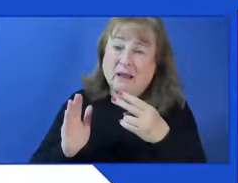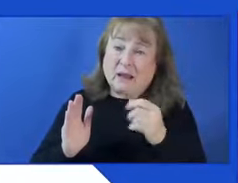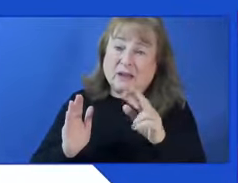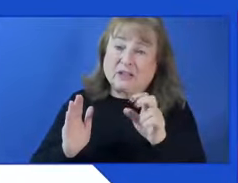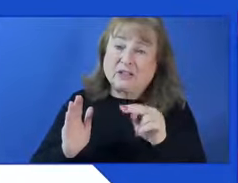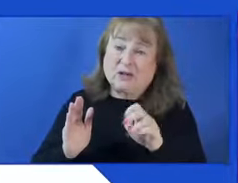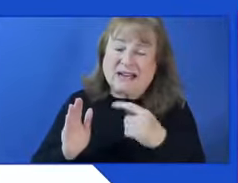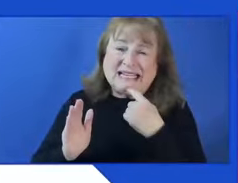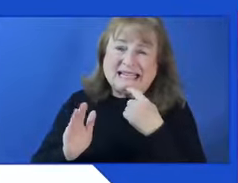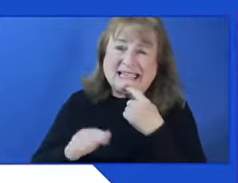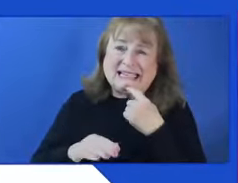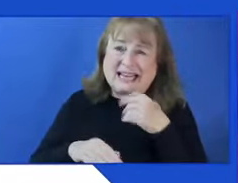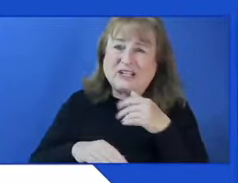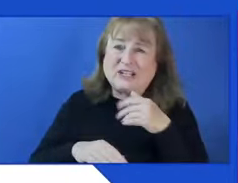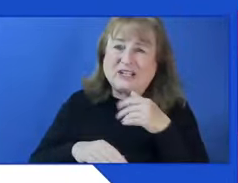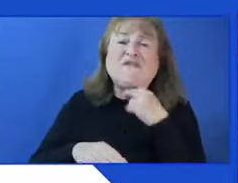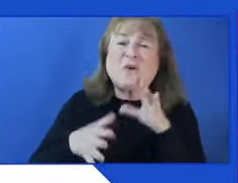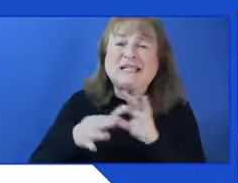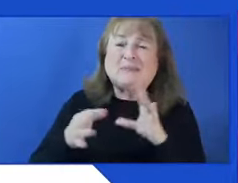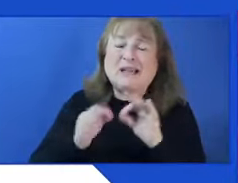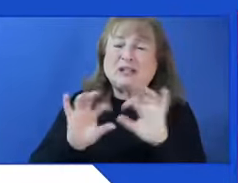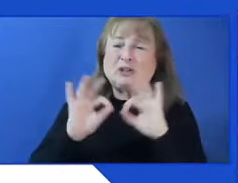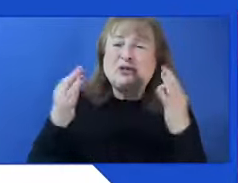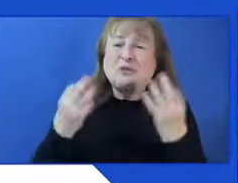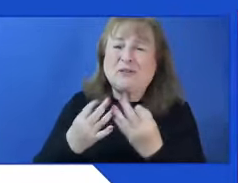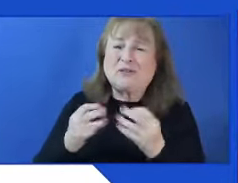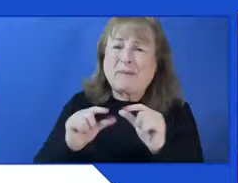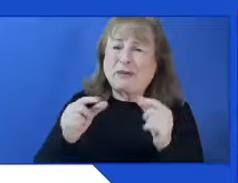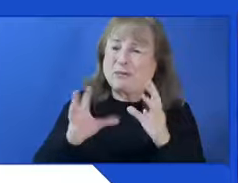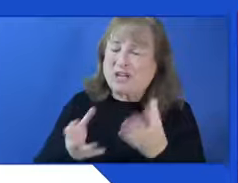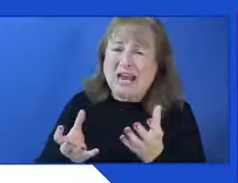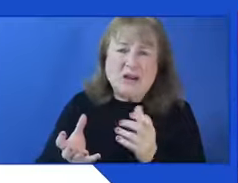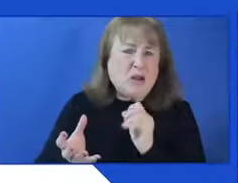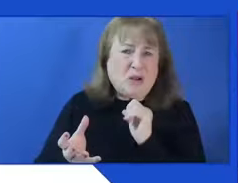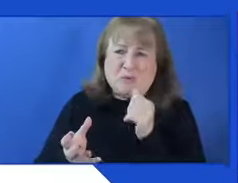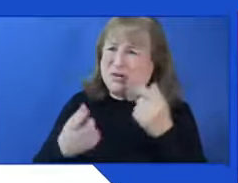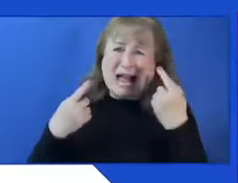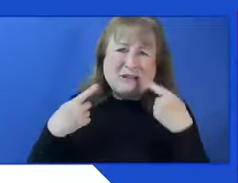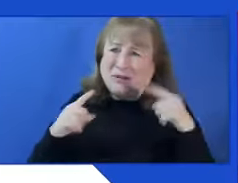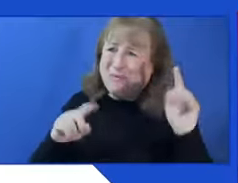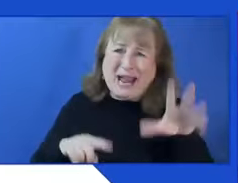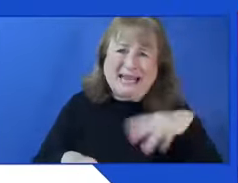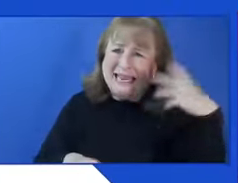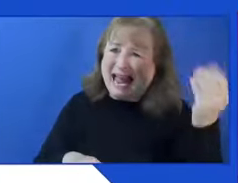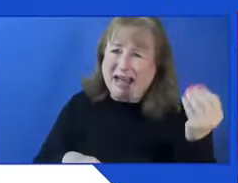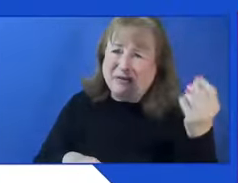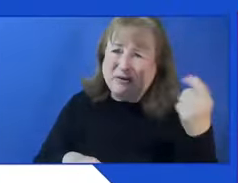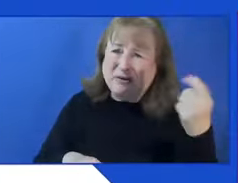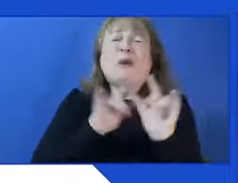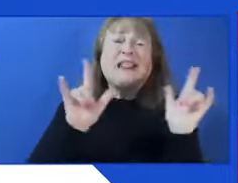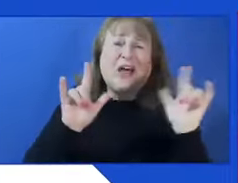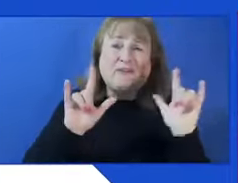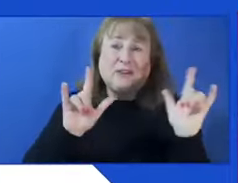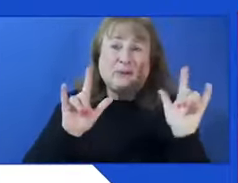voice note to her family group chat. We're not going to make it out of this. We love you.